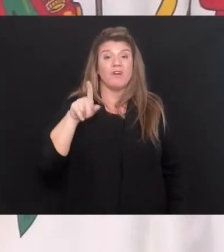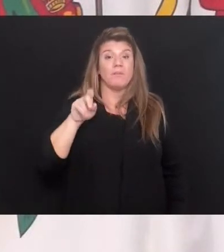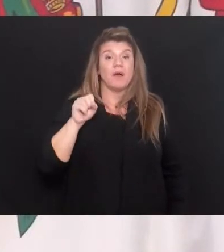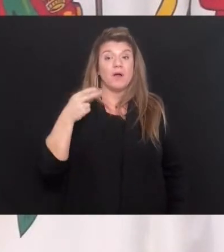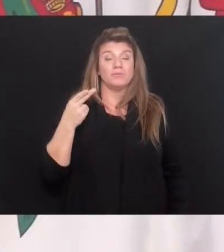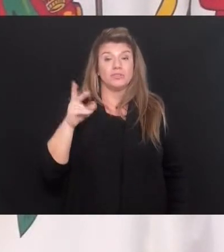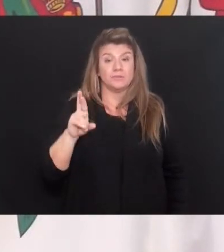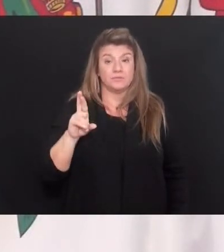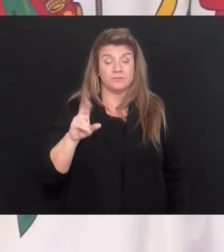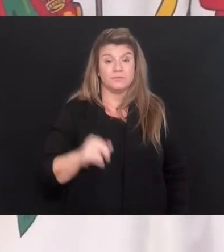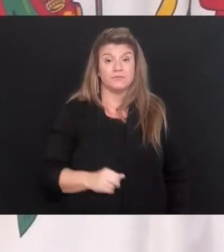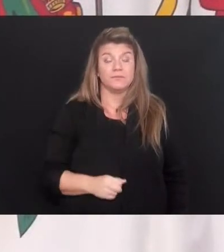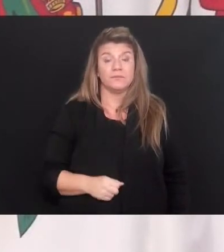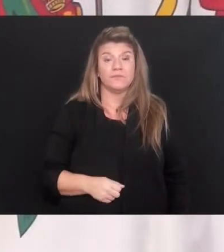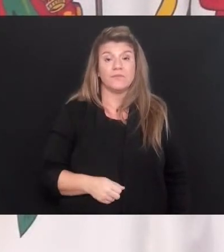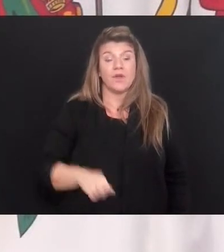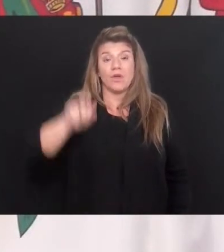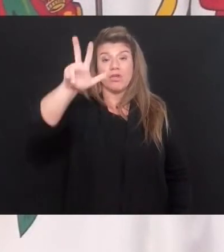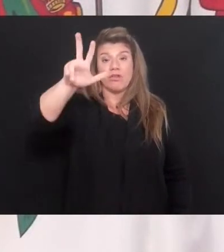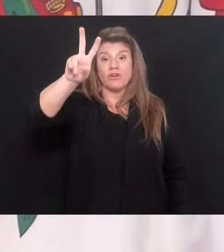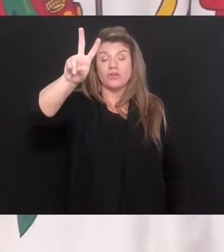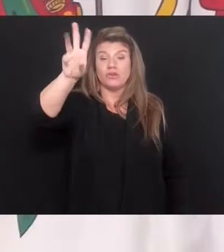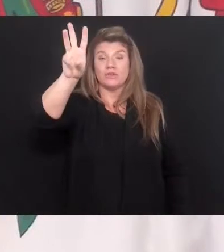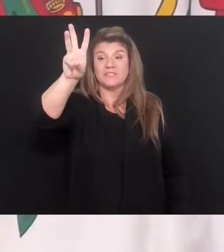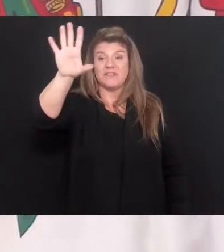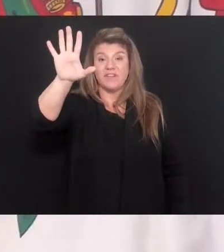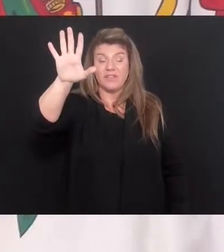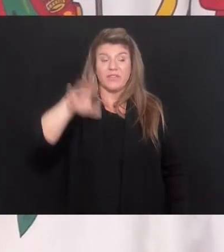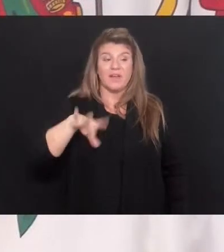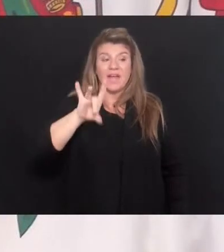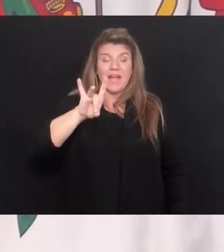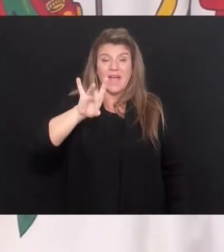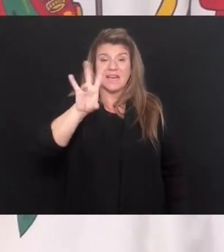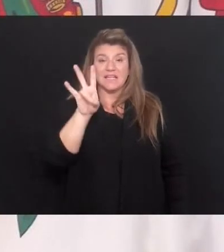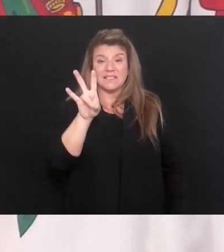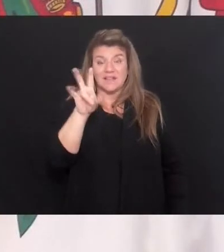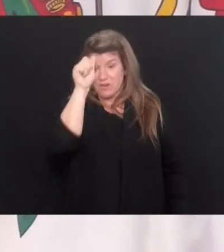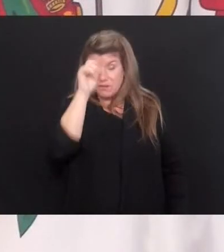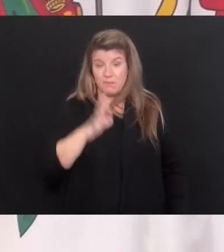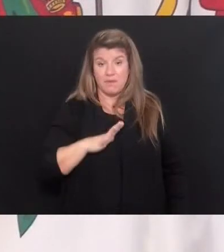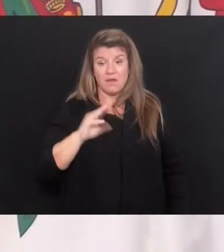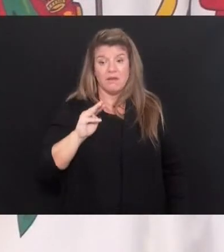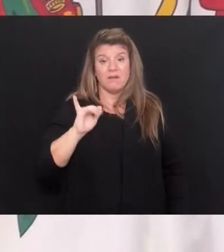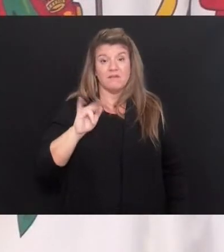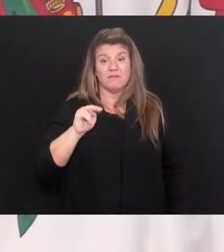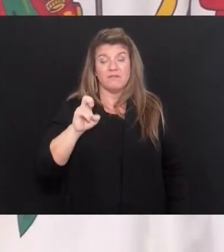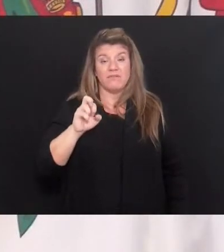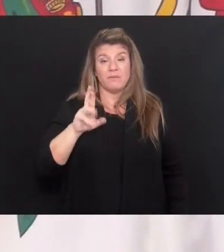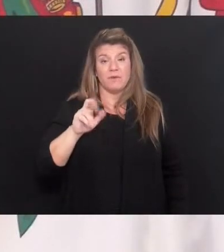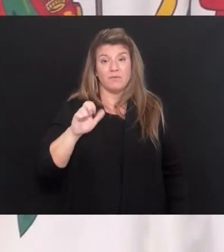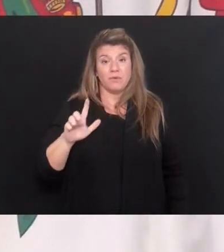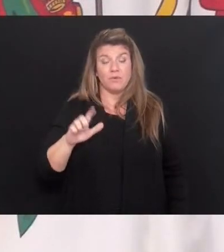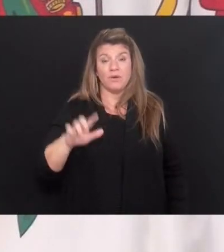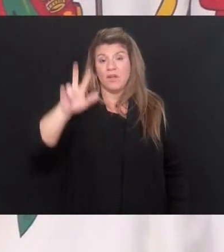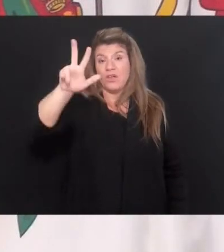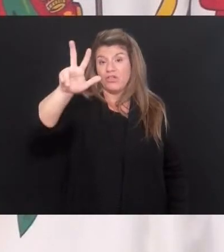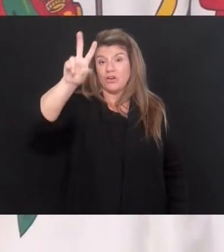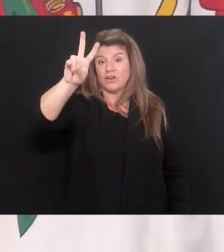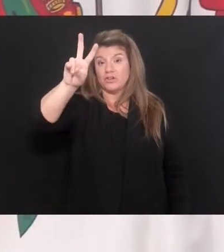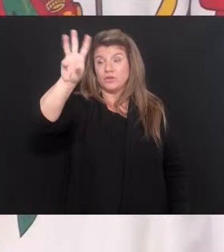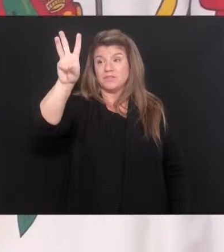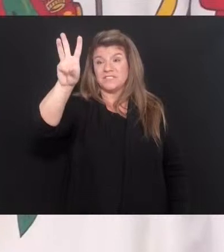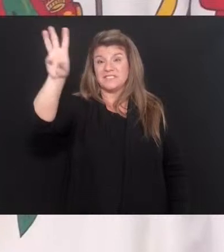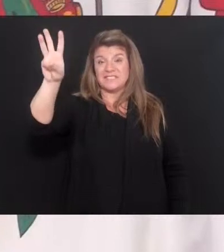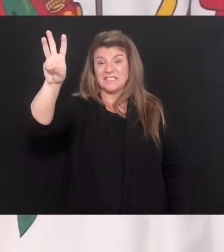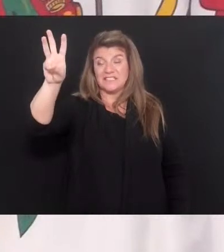County. The 3,265th death is an 87-year-old male from Mineral County. The